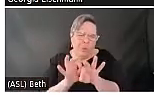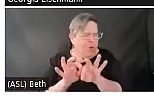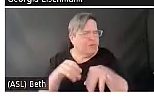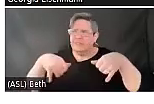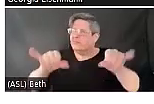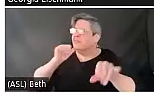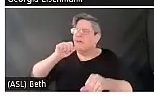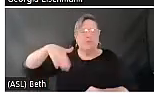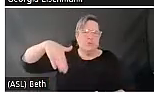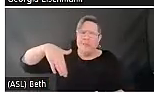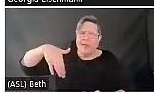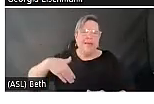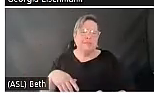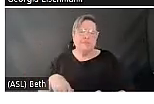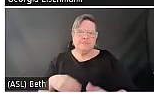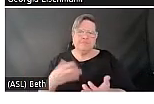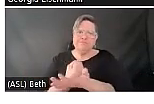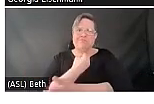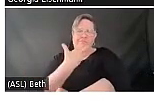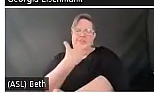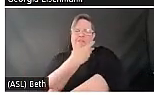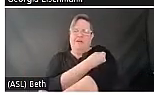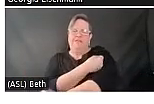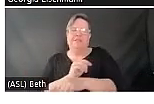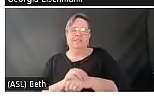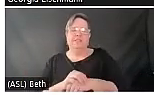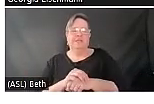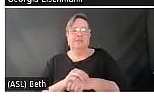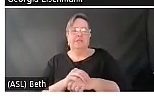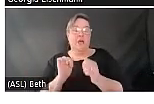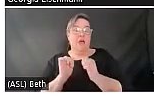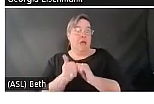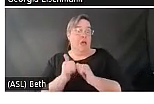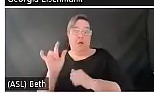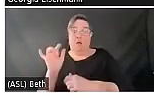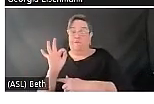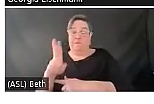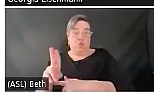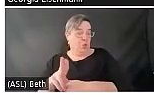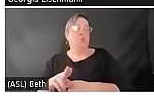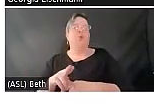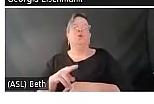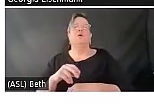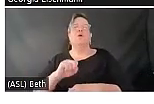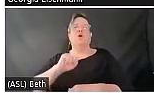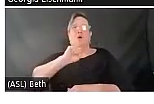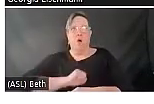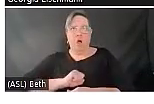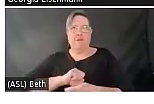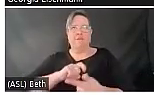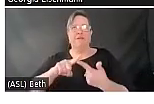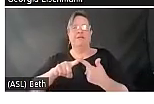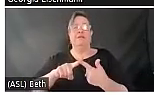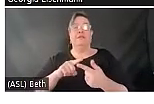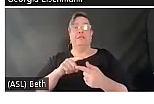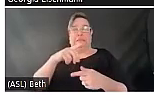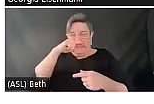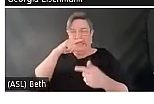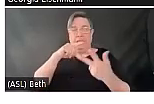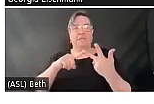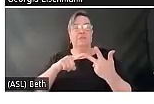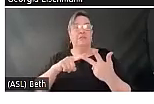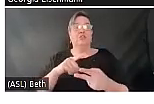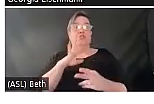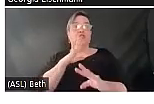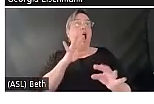folks. It is transmitted by tiny droplets when people cough, sneeze, or talk. These droplets can land in the mouth or in the